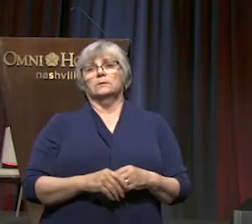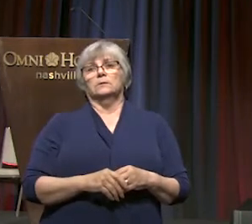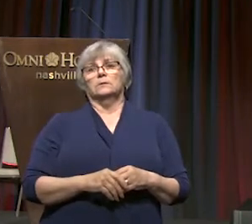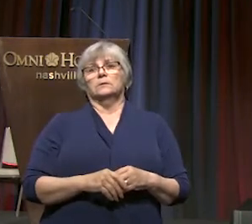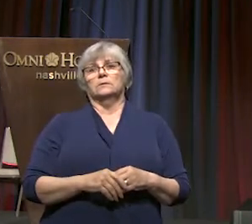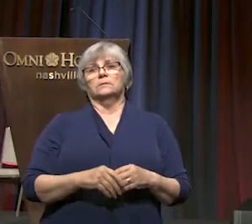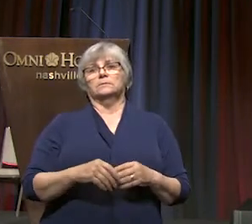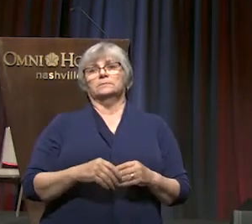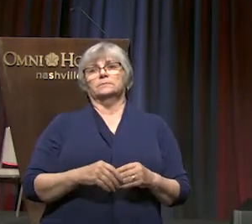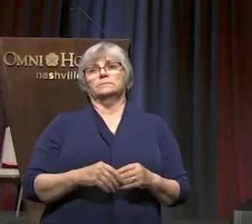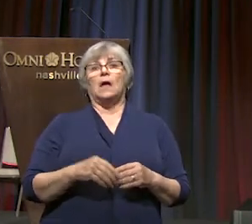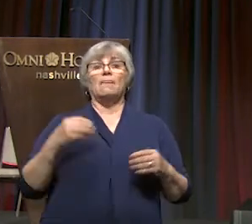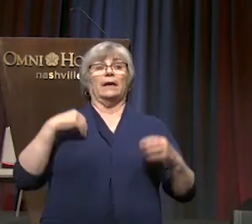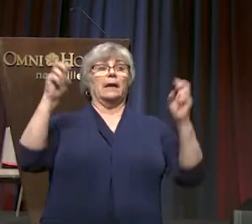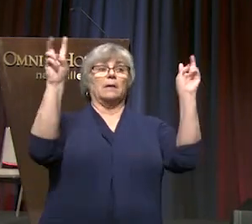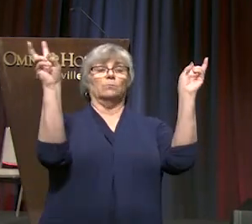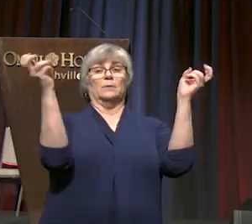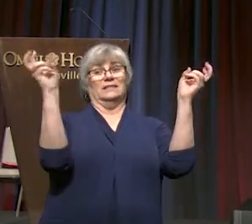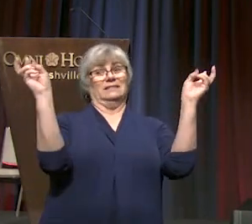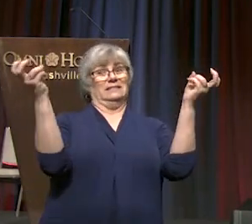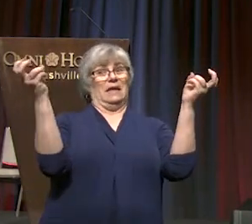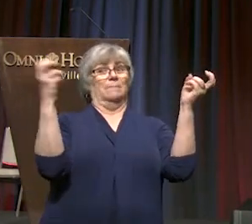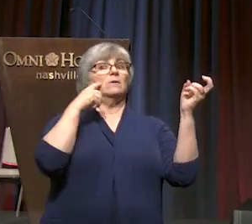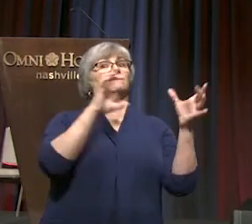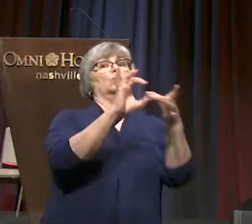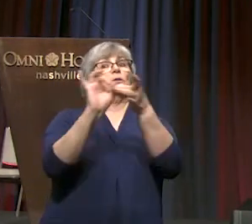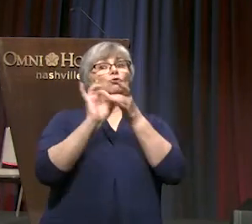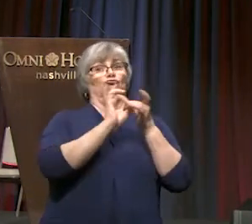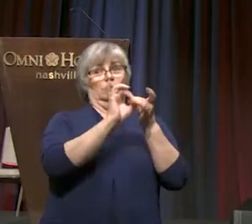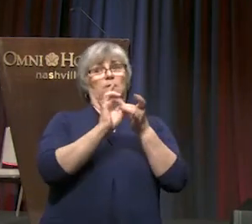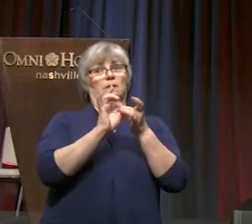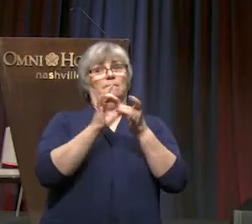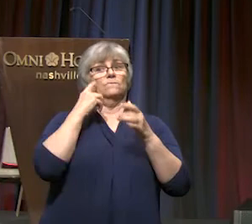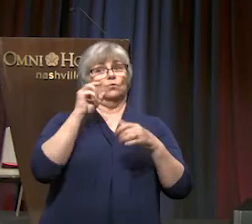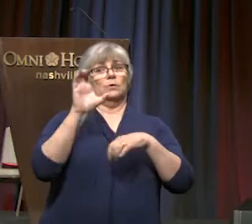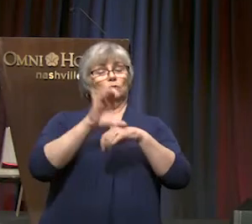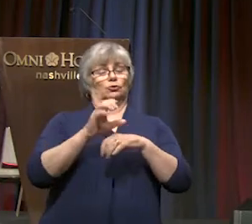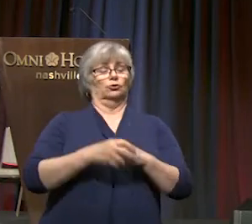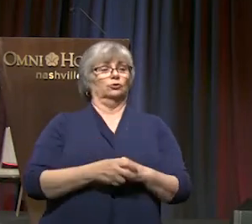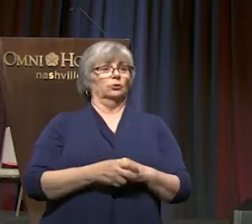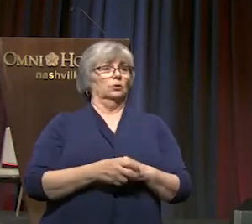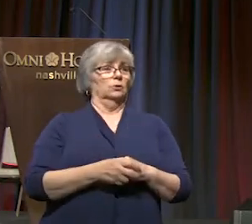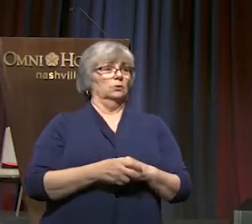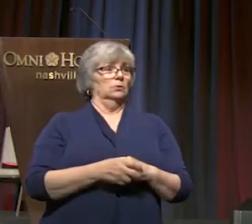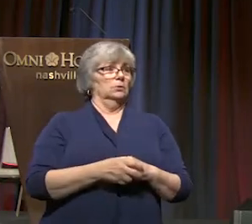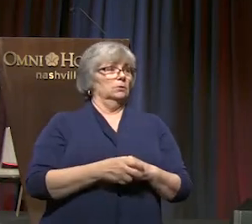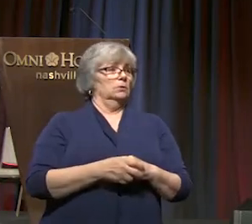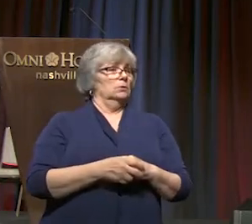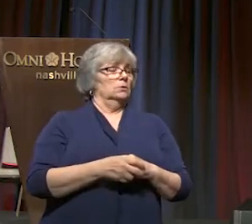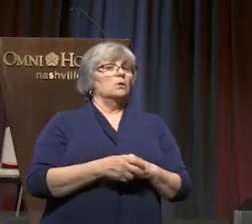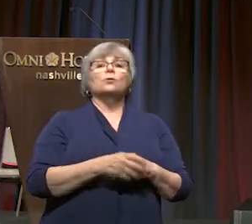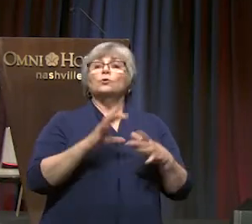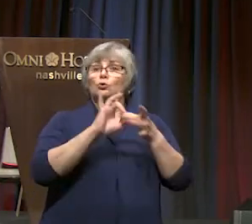with a statement on the unity of the church. With the unity of the church